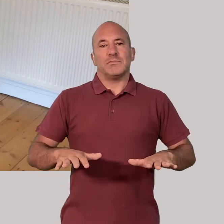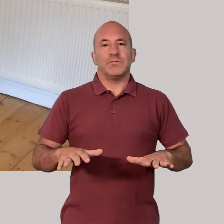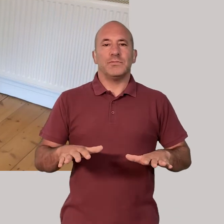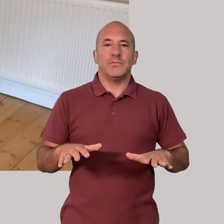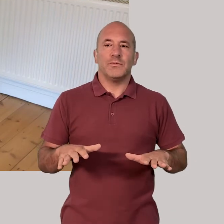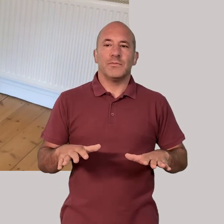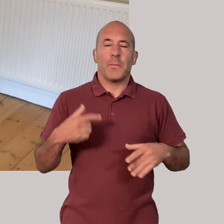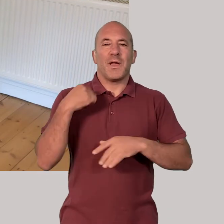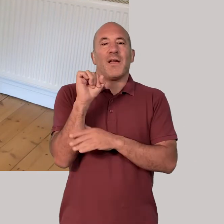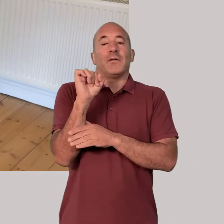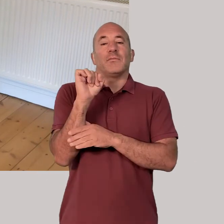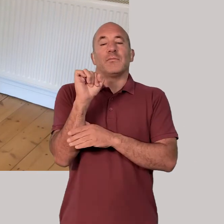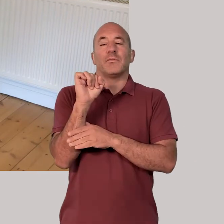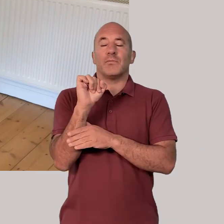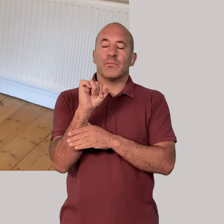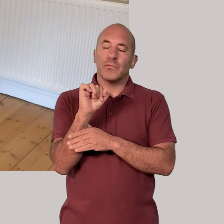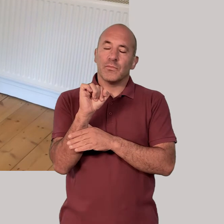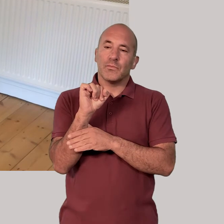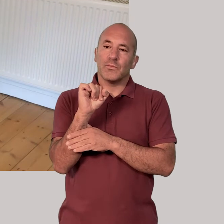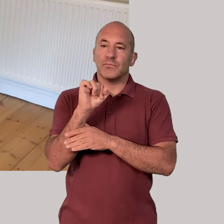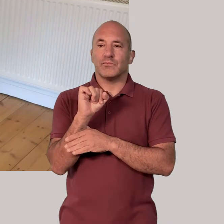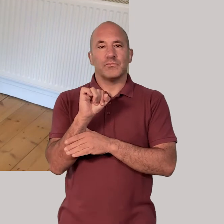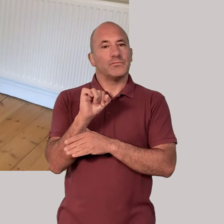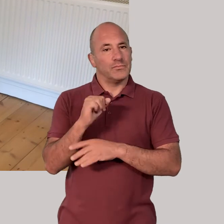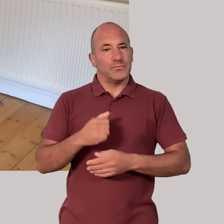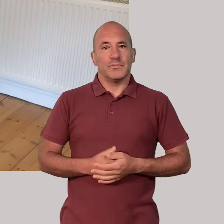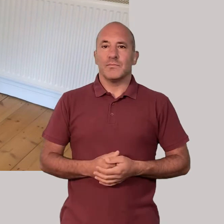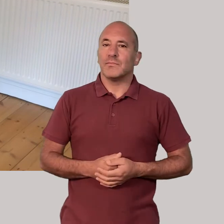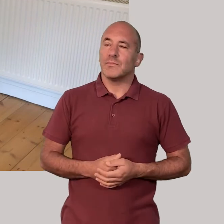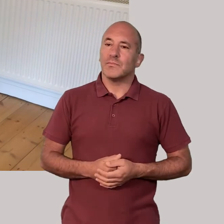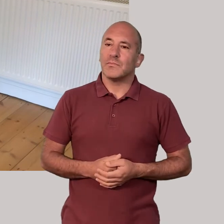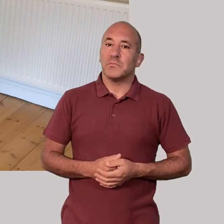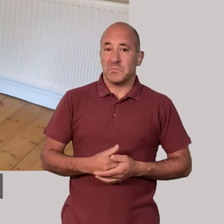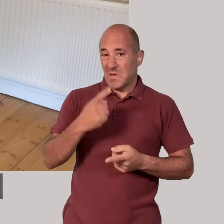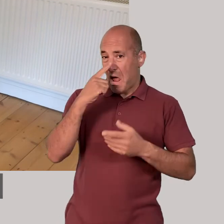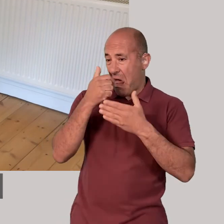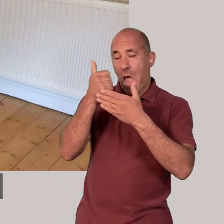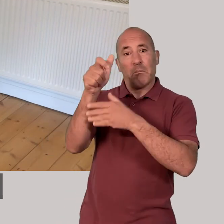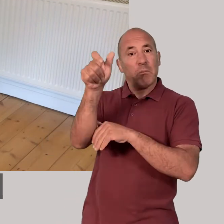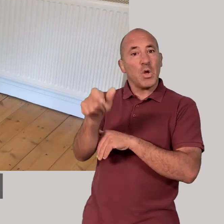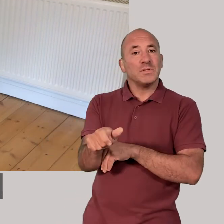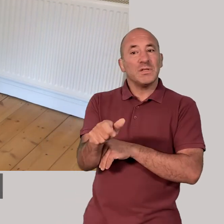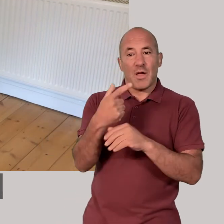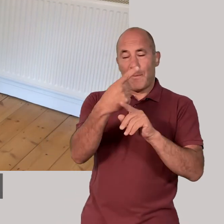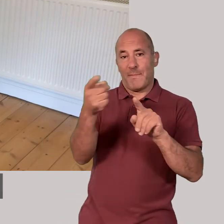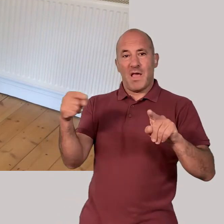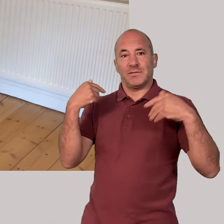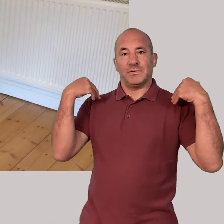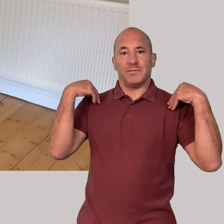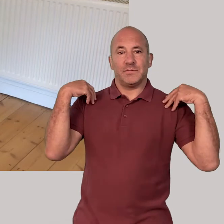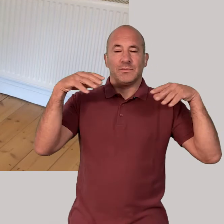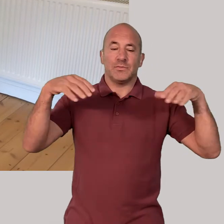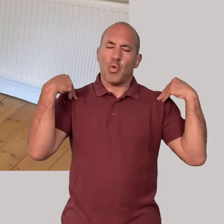hands. See if your back goes back to the sitting position. And you could help behind with this